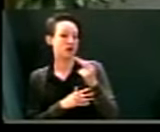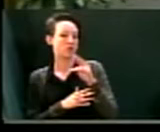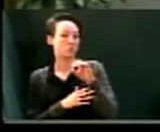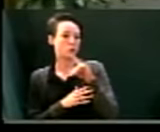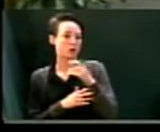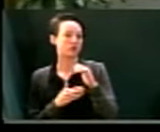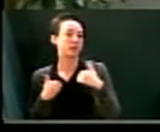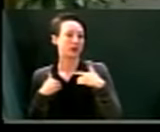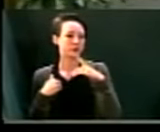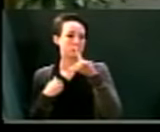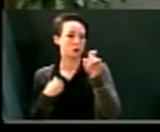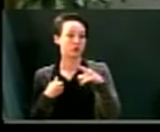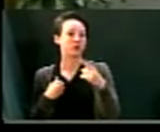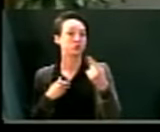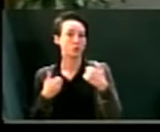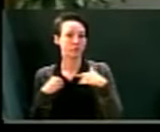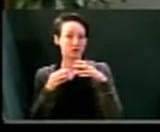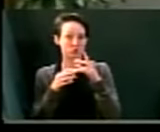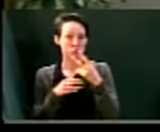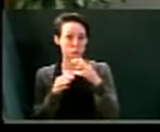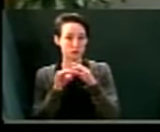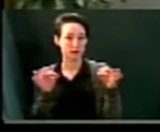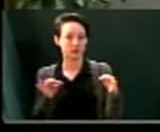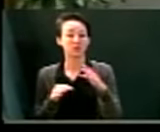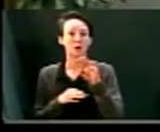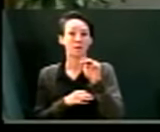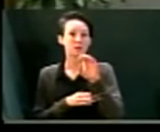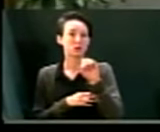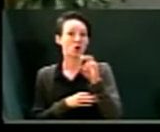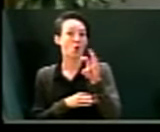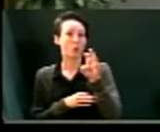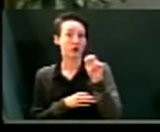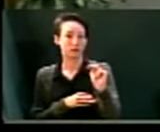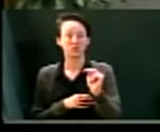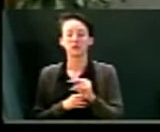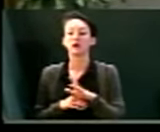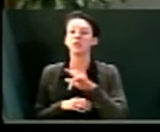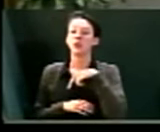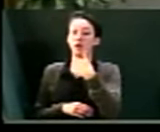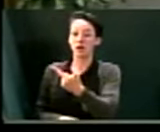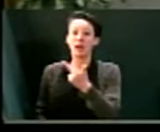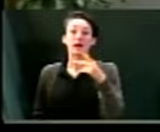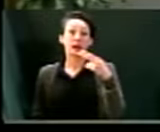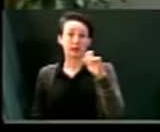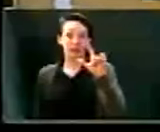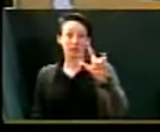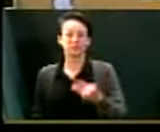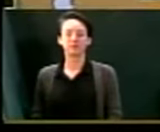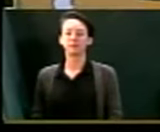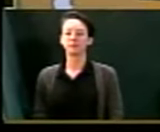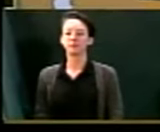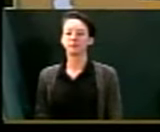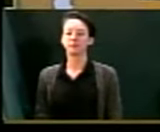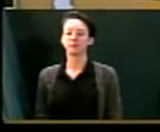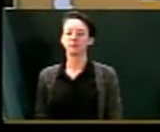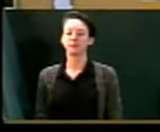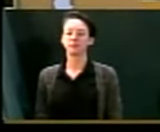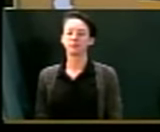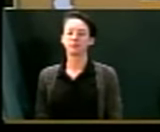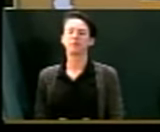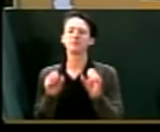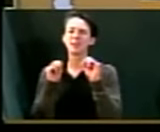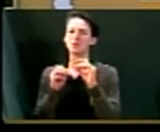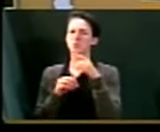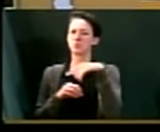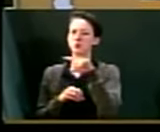you've got two sentences. Ms. Owen, right? Okay, go, Ms. Hill. So you teachers, if